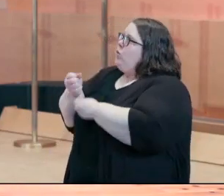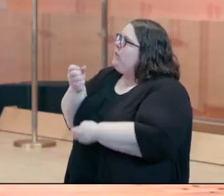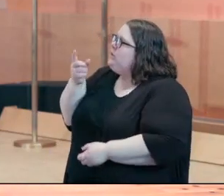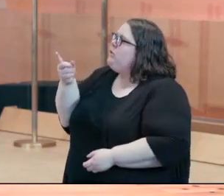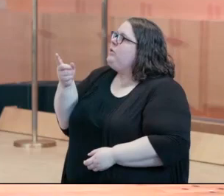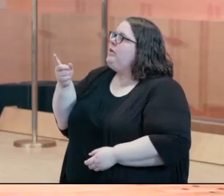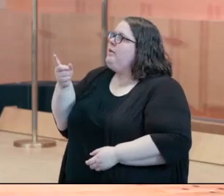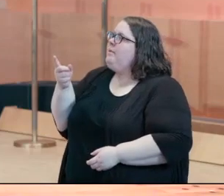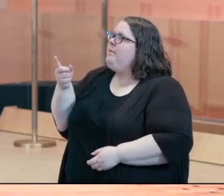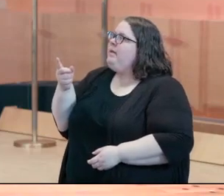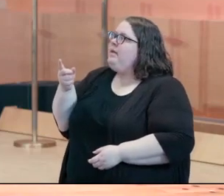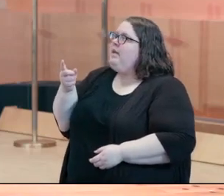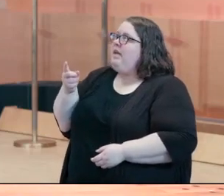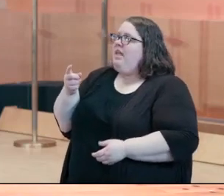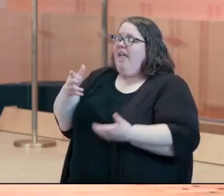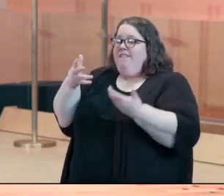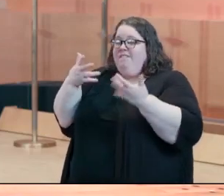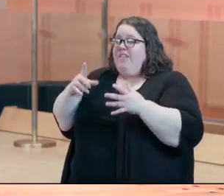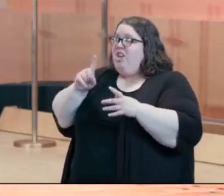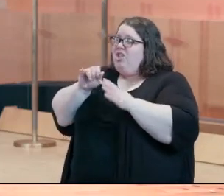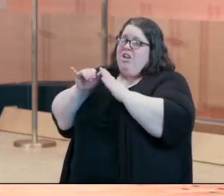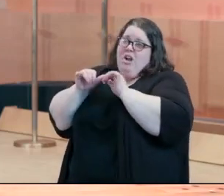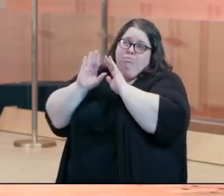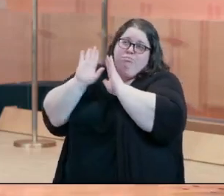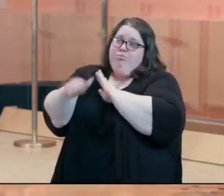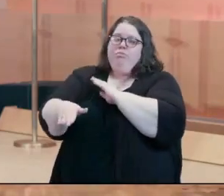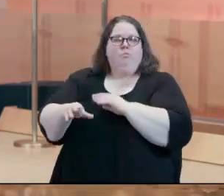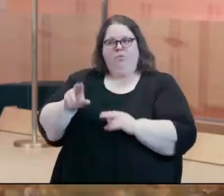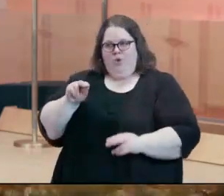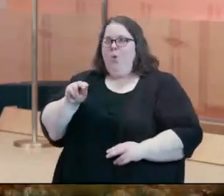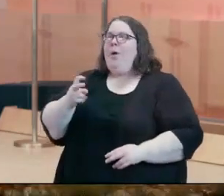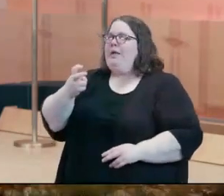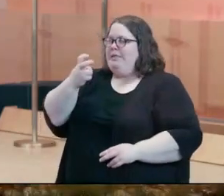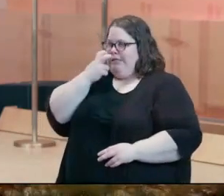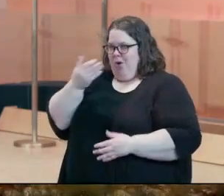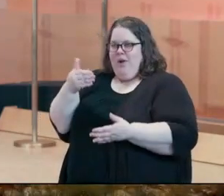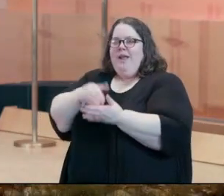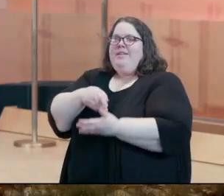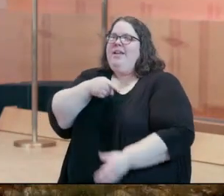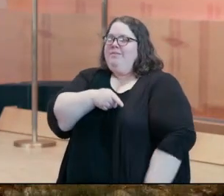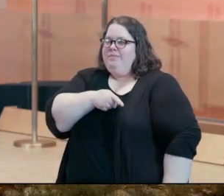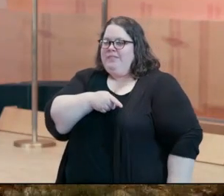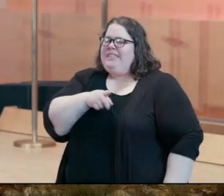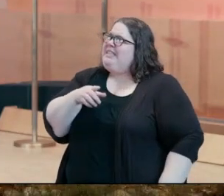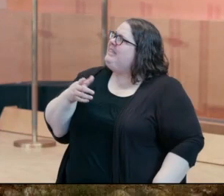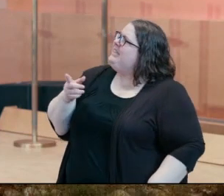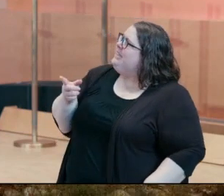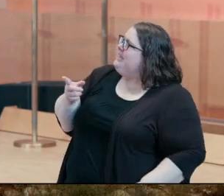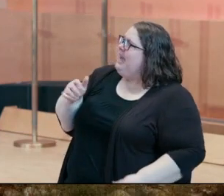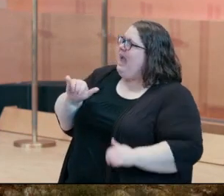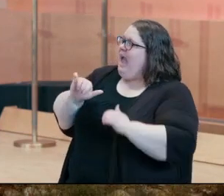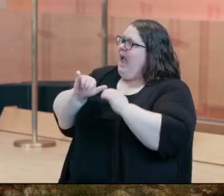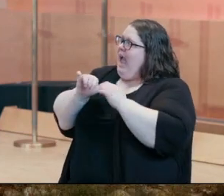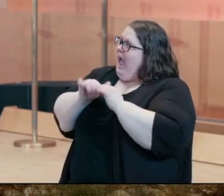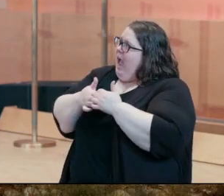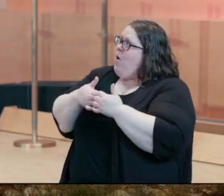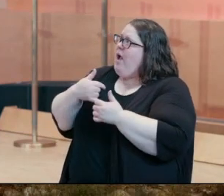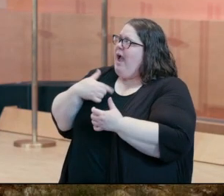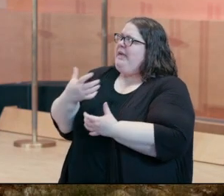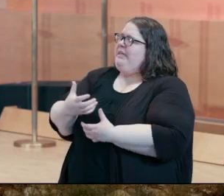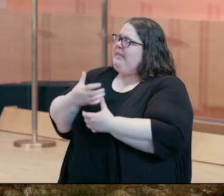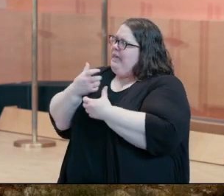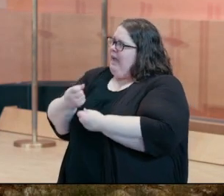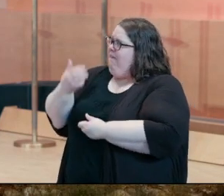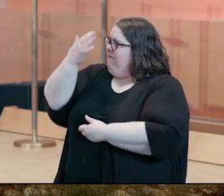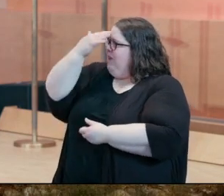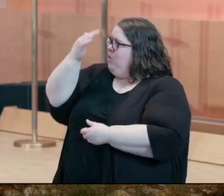He doubts again. He says to him, "Oh, sovereign Lord, how can I be sure that I will actually possess